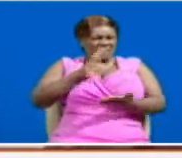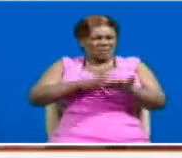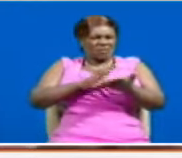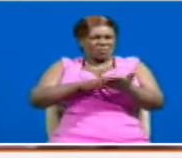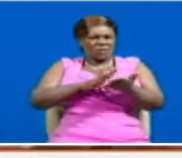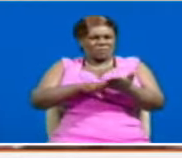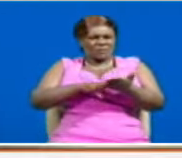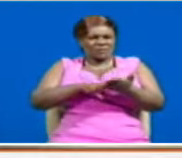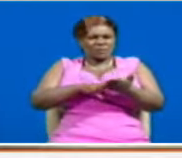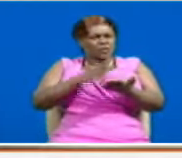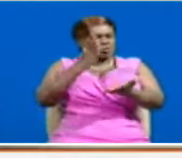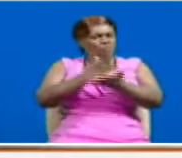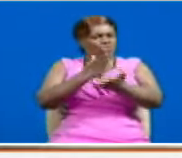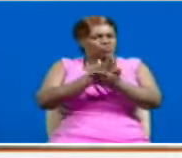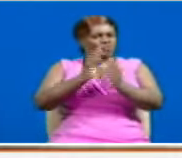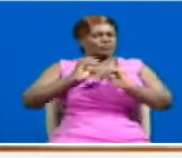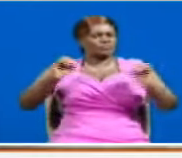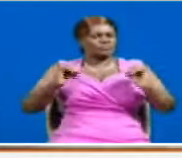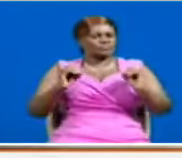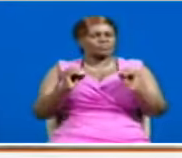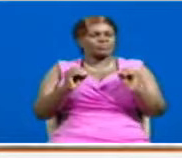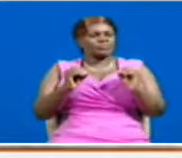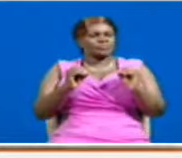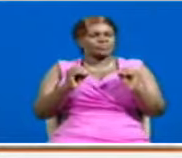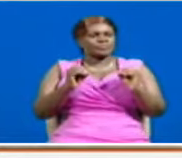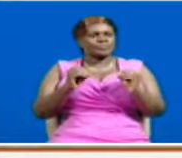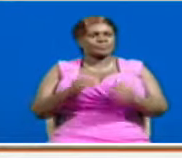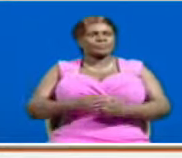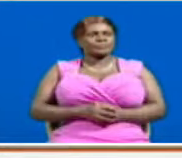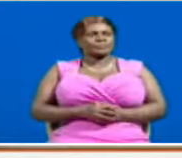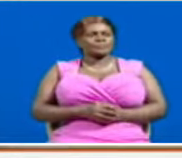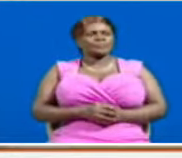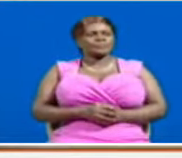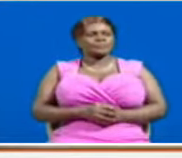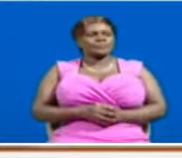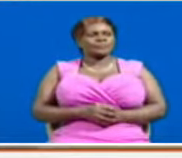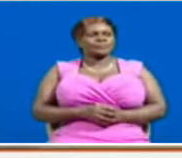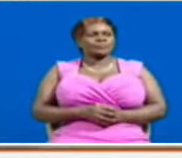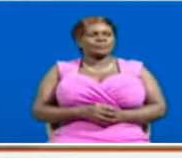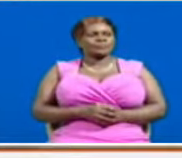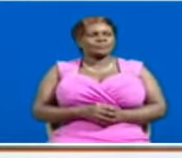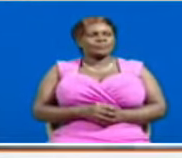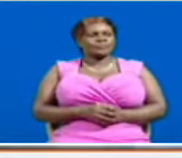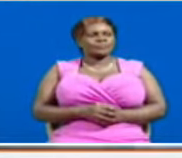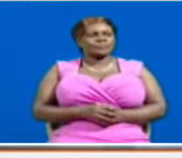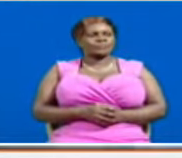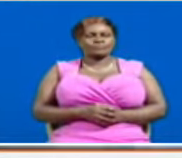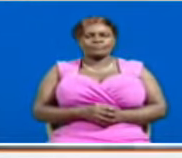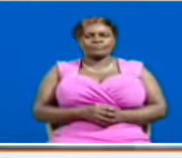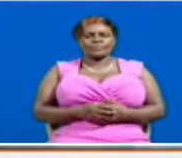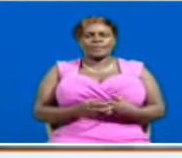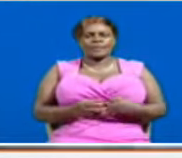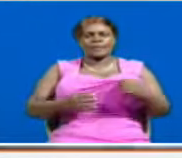recommendations did not reflect their wishes. Alan Ochanda, KTN News. From Kakamega and the